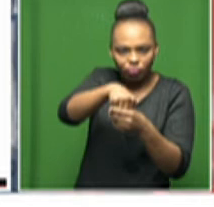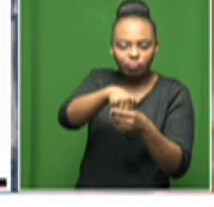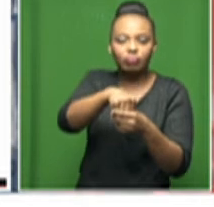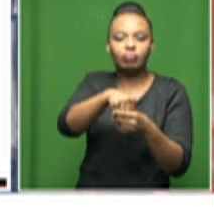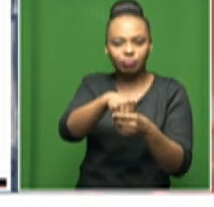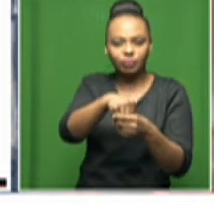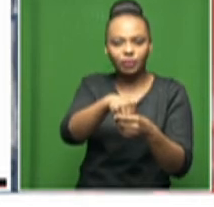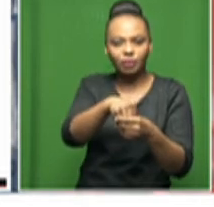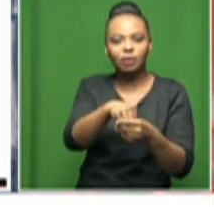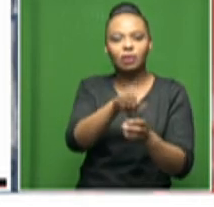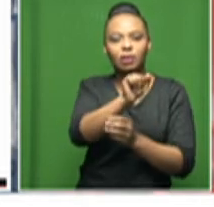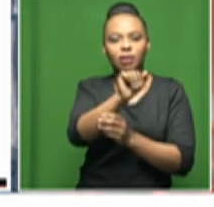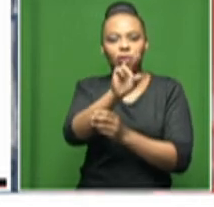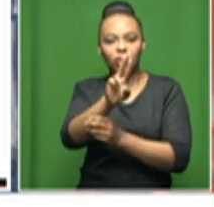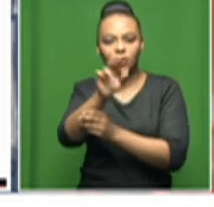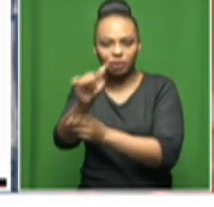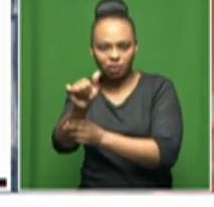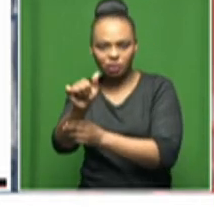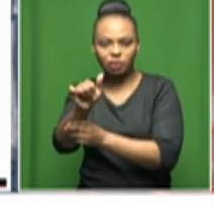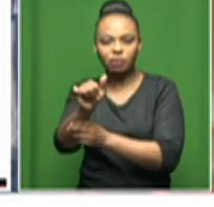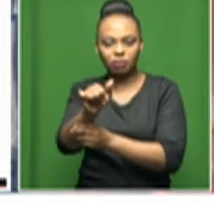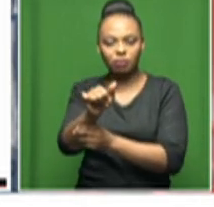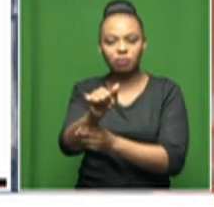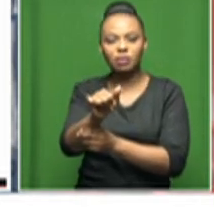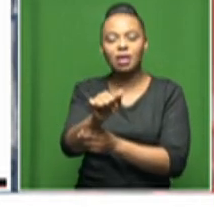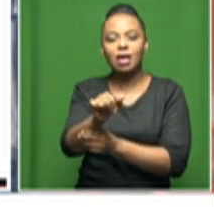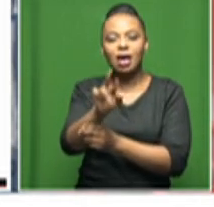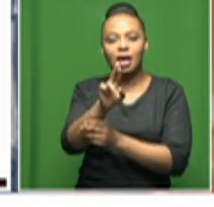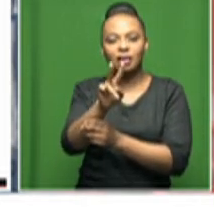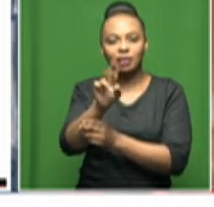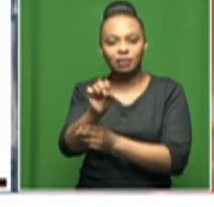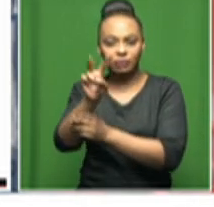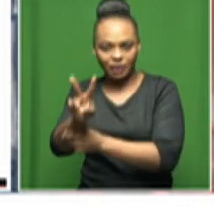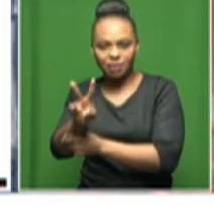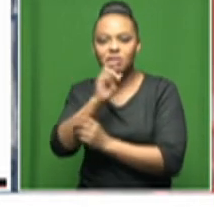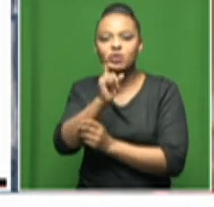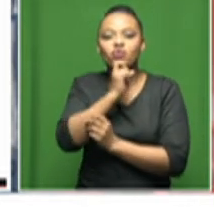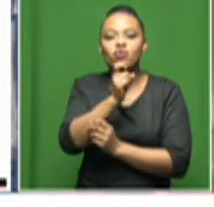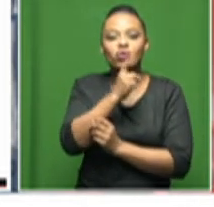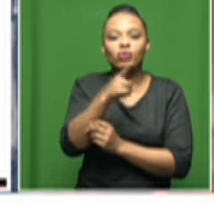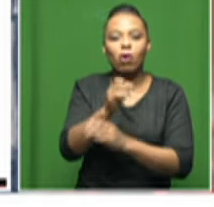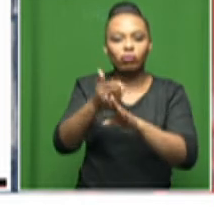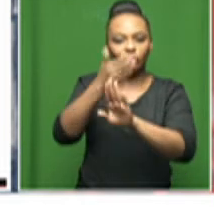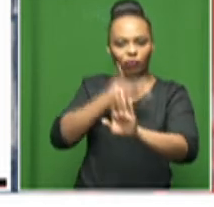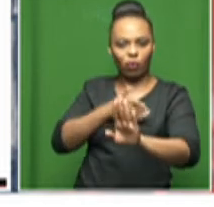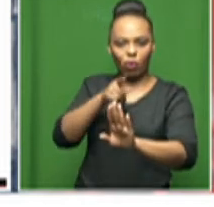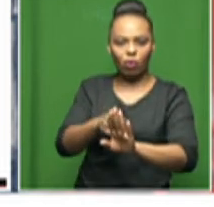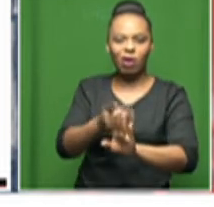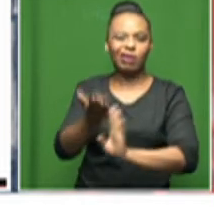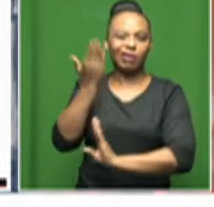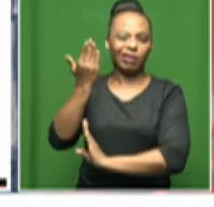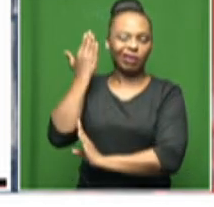Ad26 SARS-CoV-2 vaccine. We've already used this Ad26 platform already, and we've used it extensively in